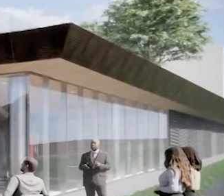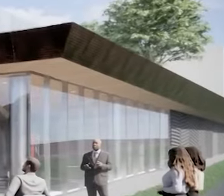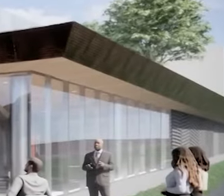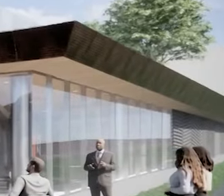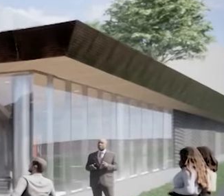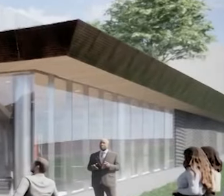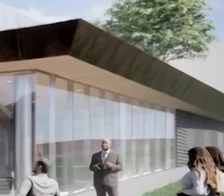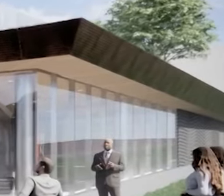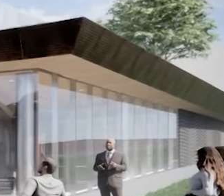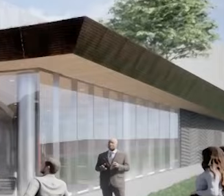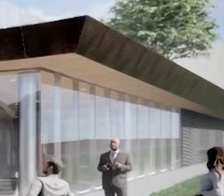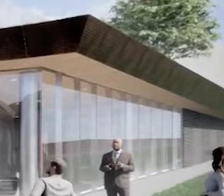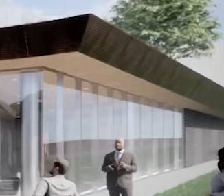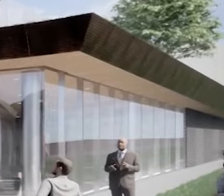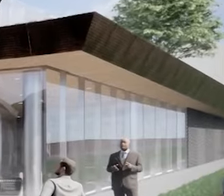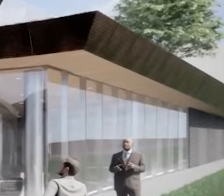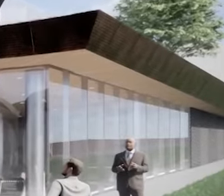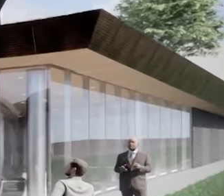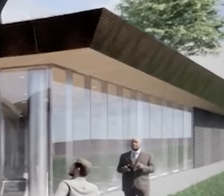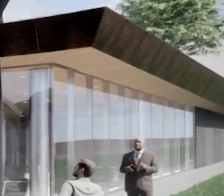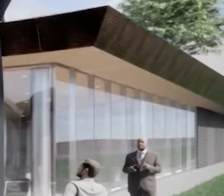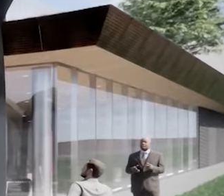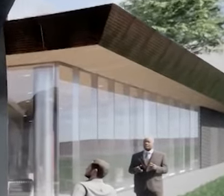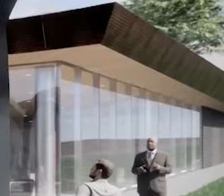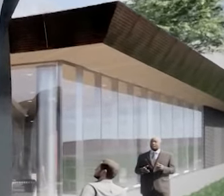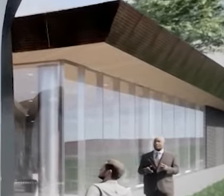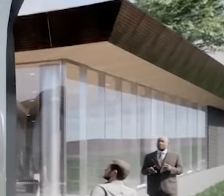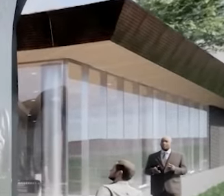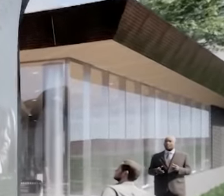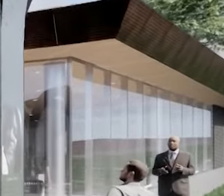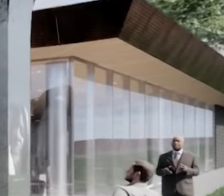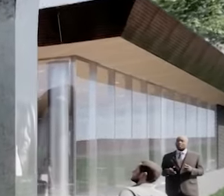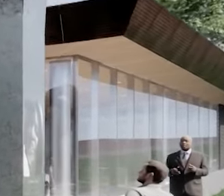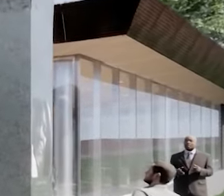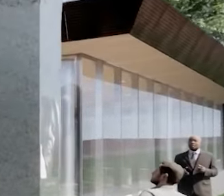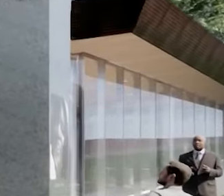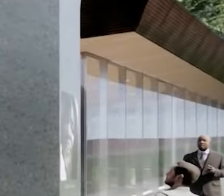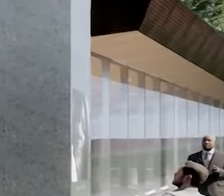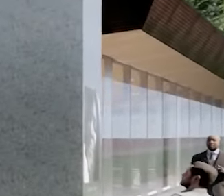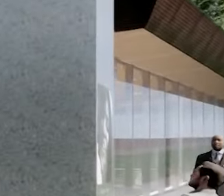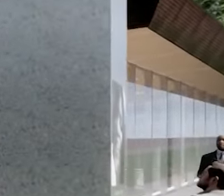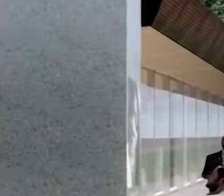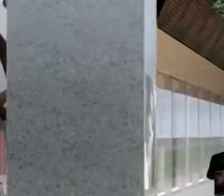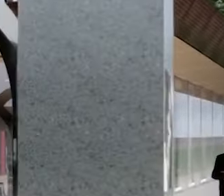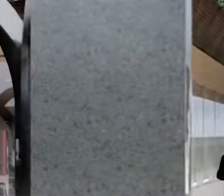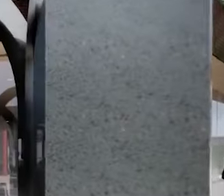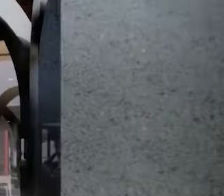Thank you.